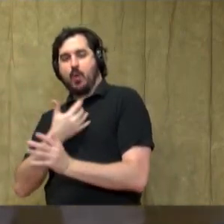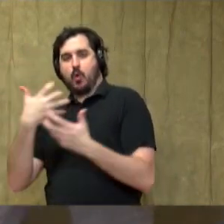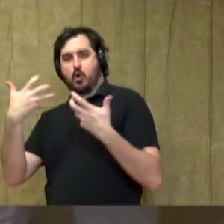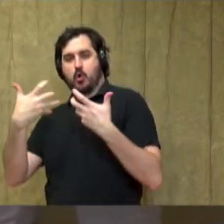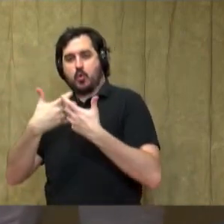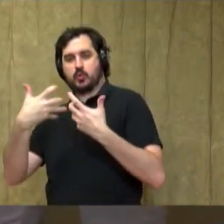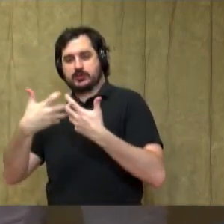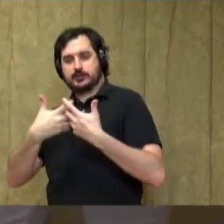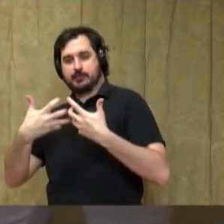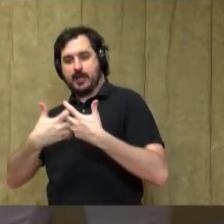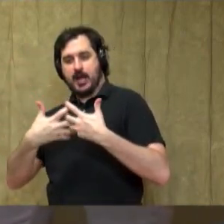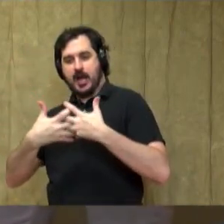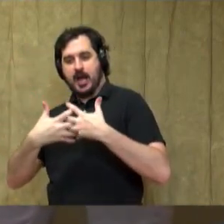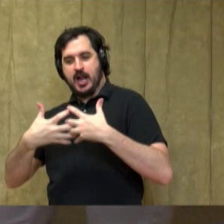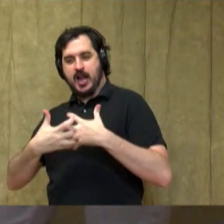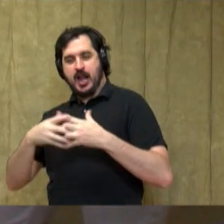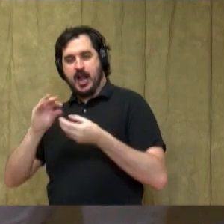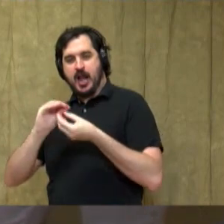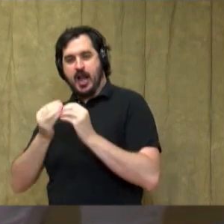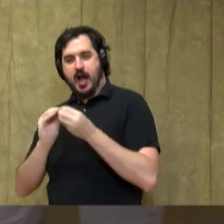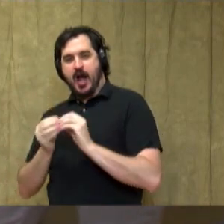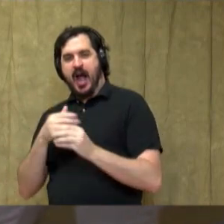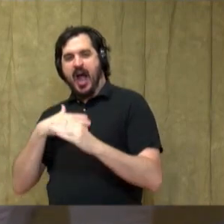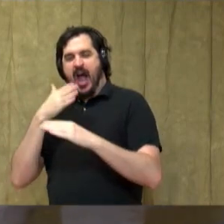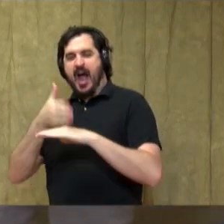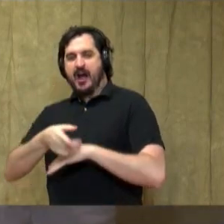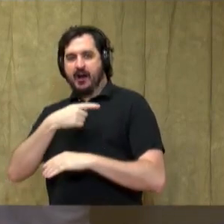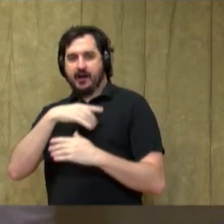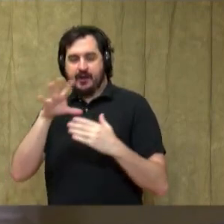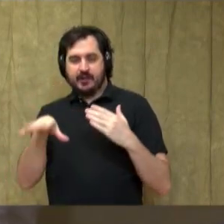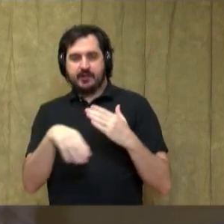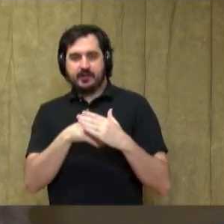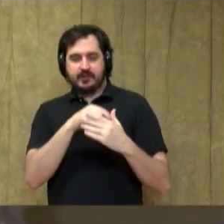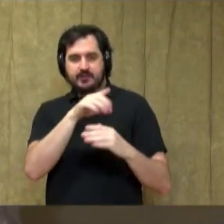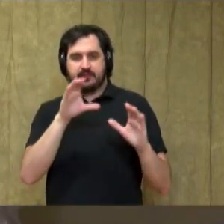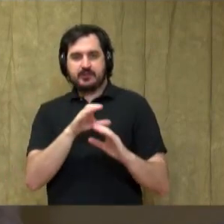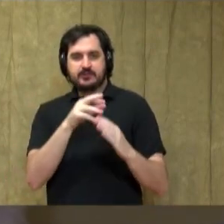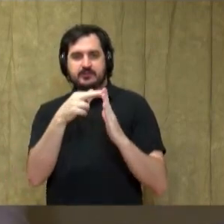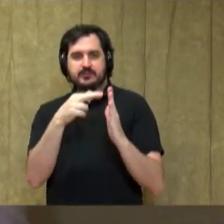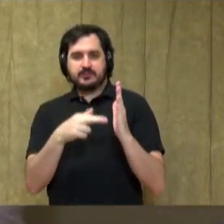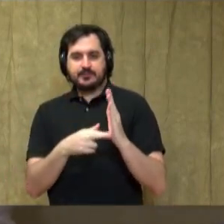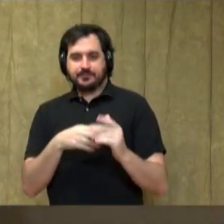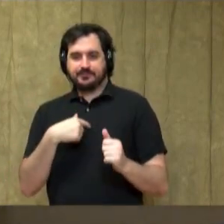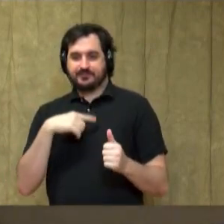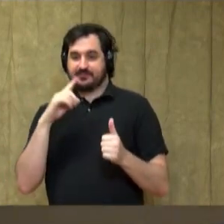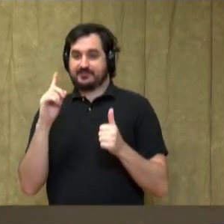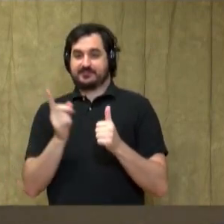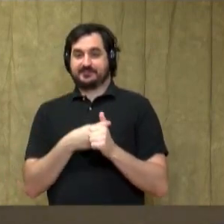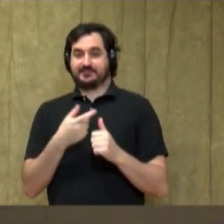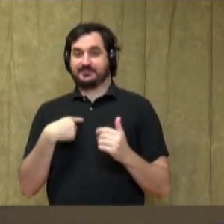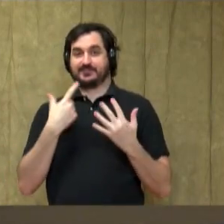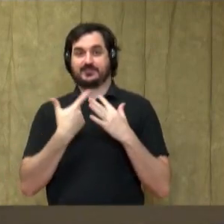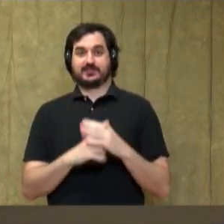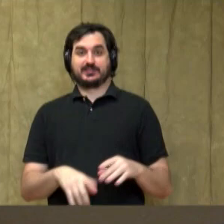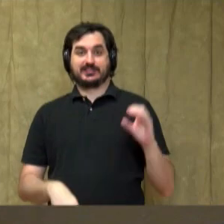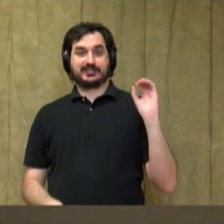corresponding terms after we've done the rule. So I did the first one for you. I started at